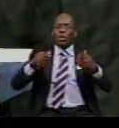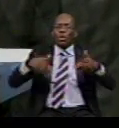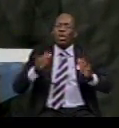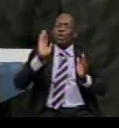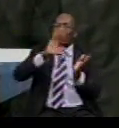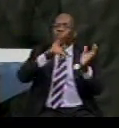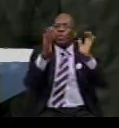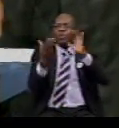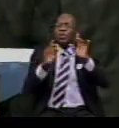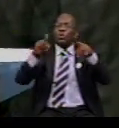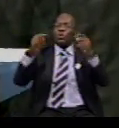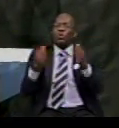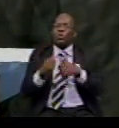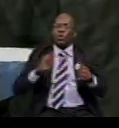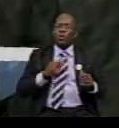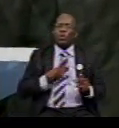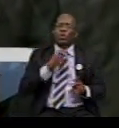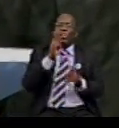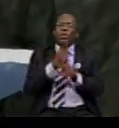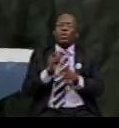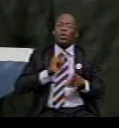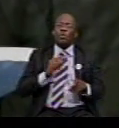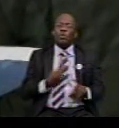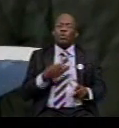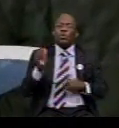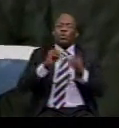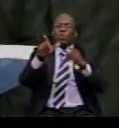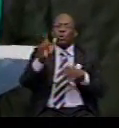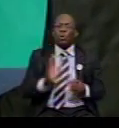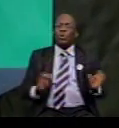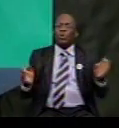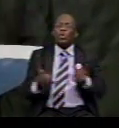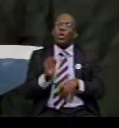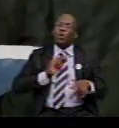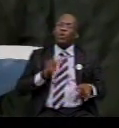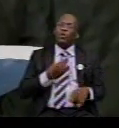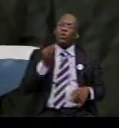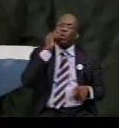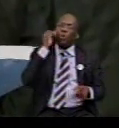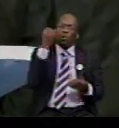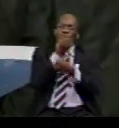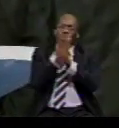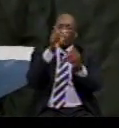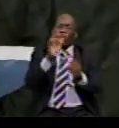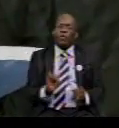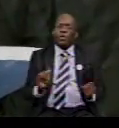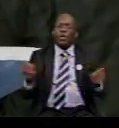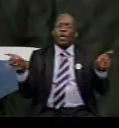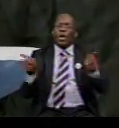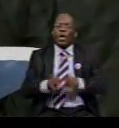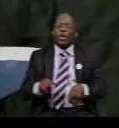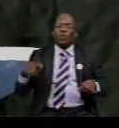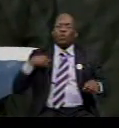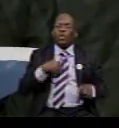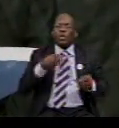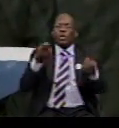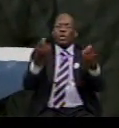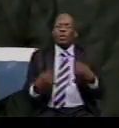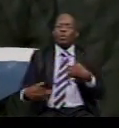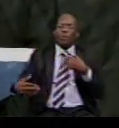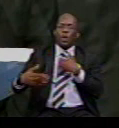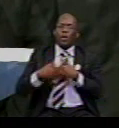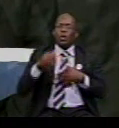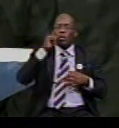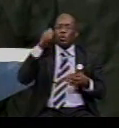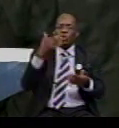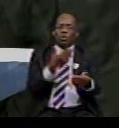O Lord. Take us to our various destinations safely. And as we come back here tomorrow morning for